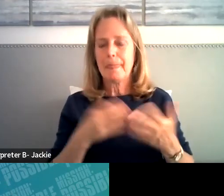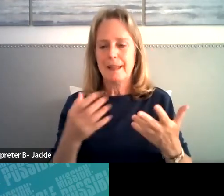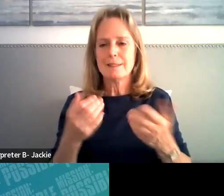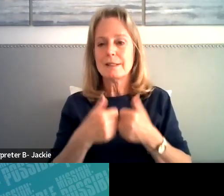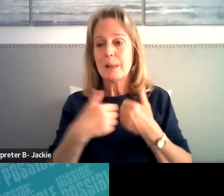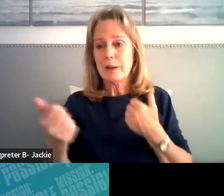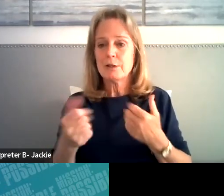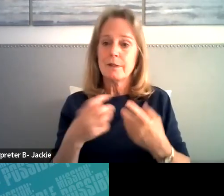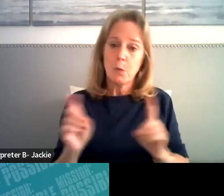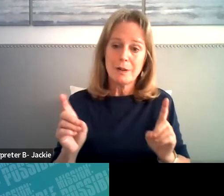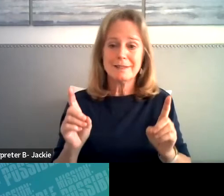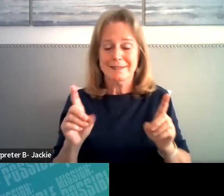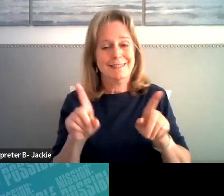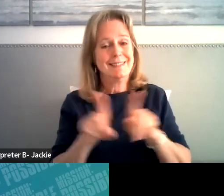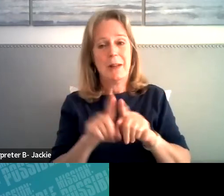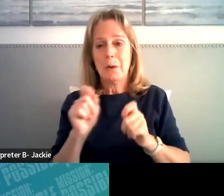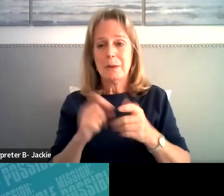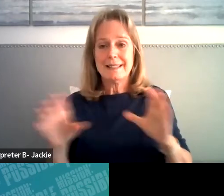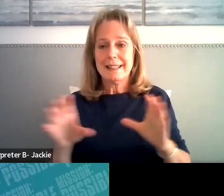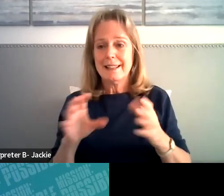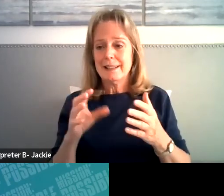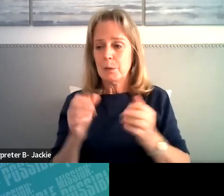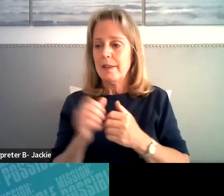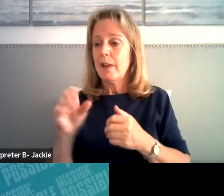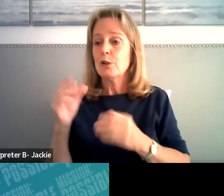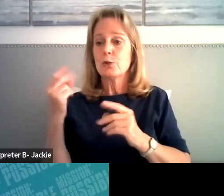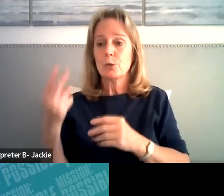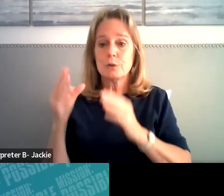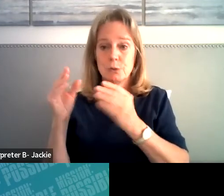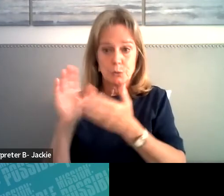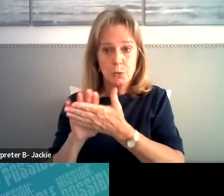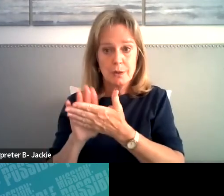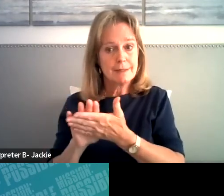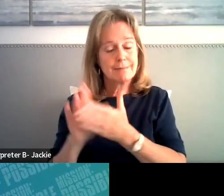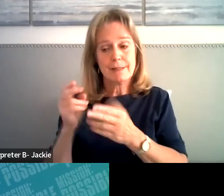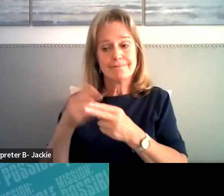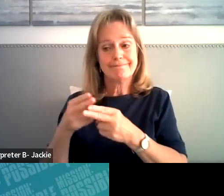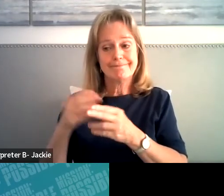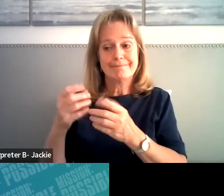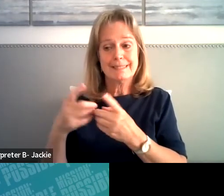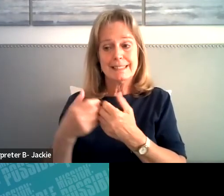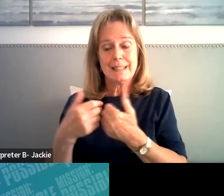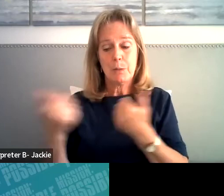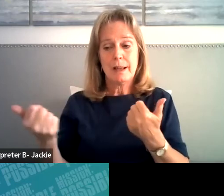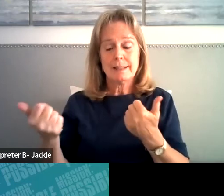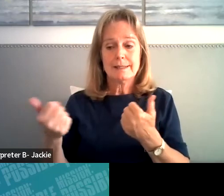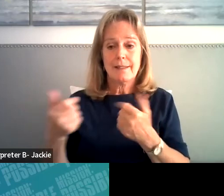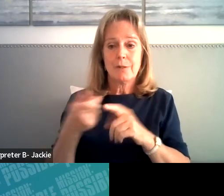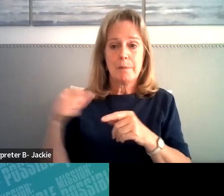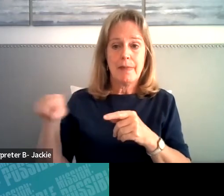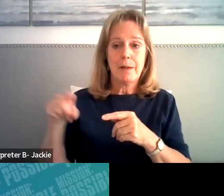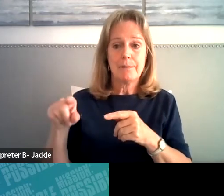or divorce, just like what we did with the other two schools. We had to temporarily separate from them in terms